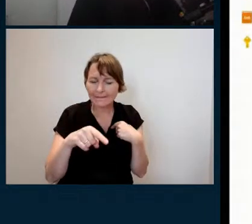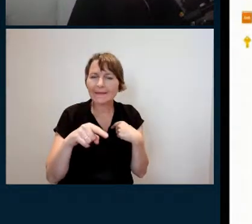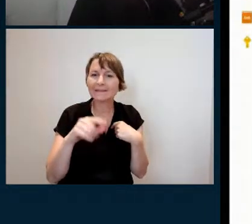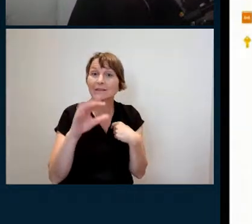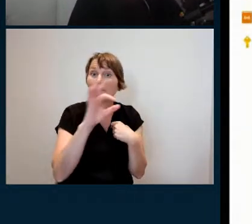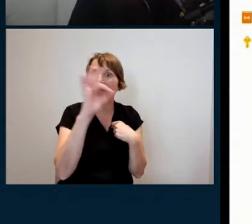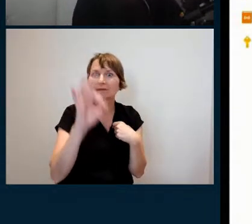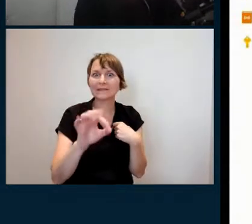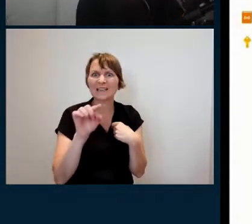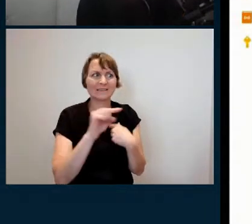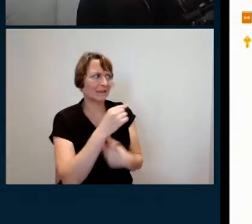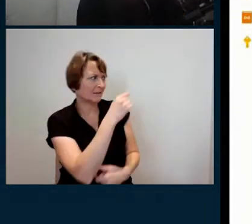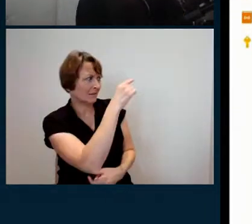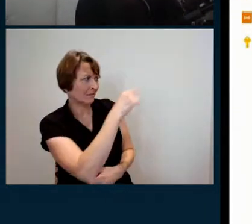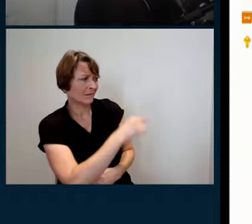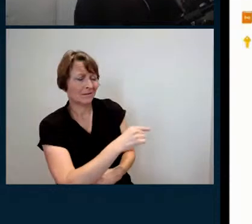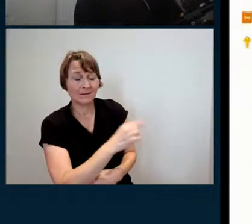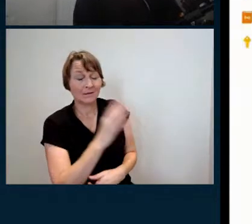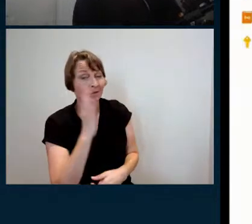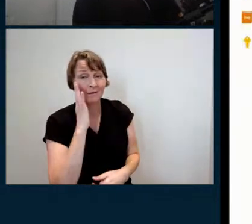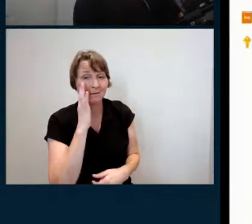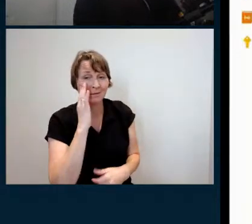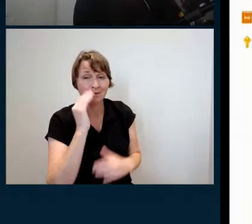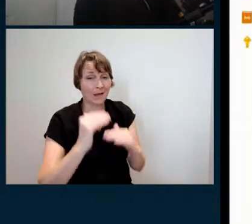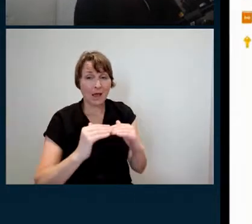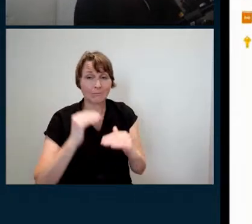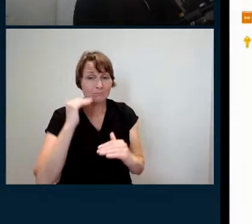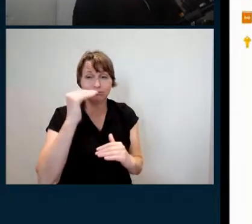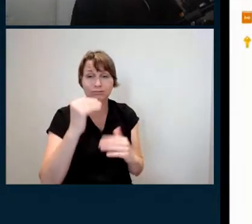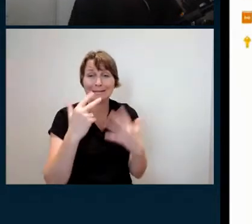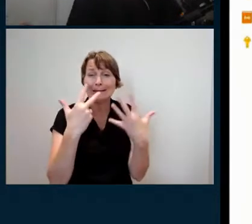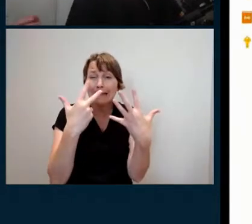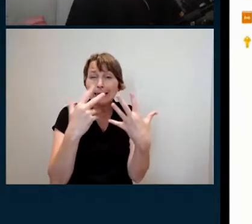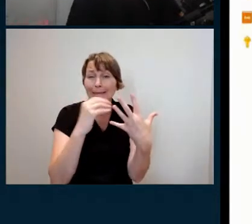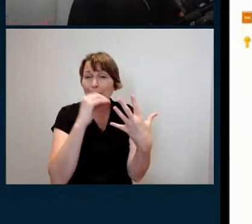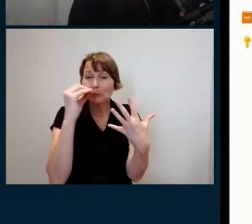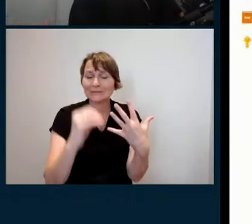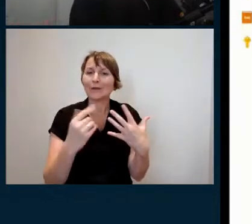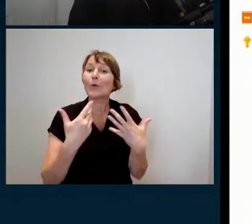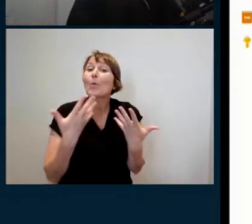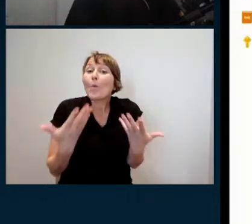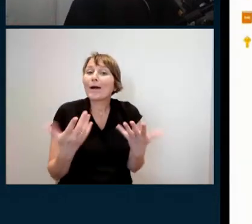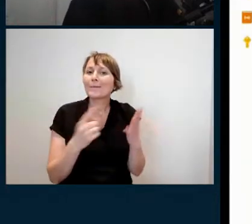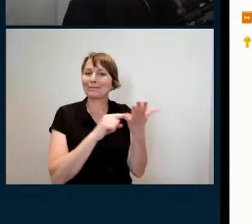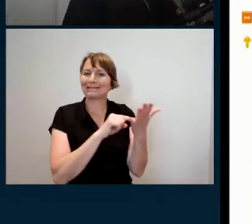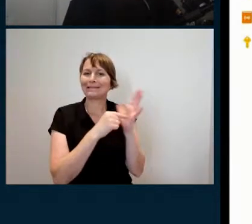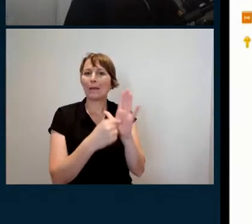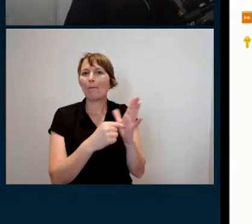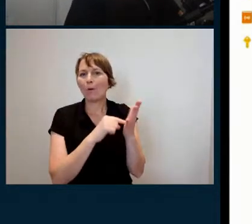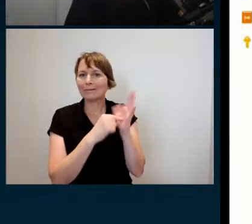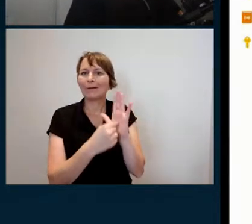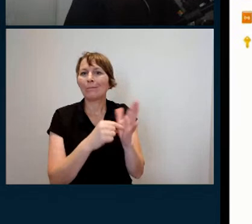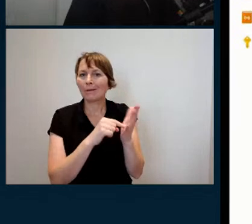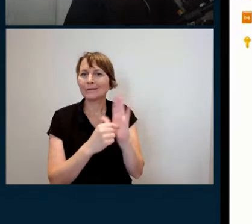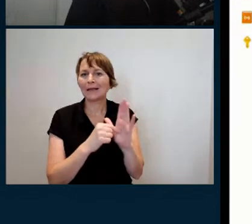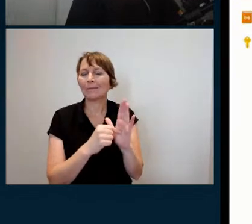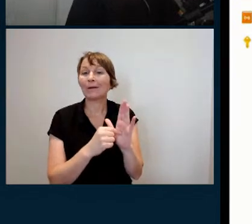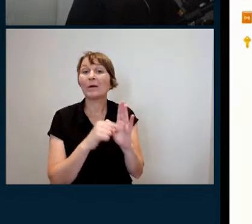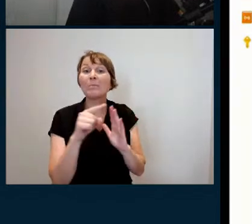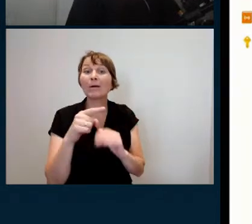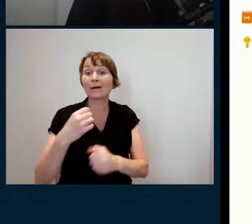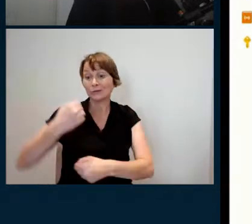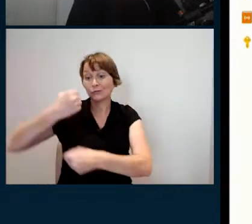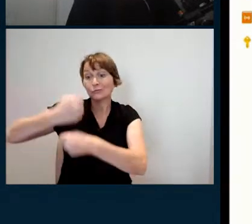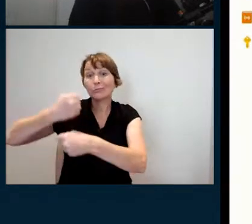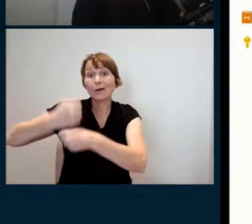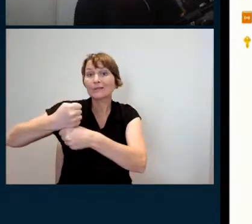the way, 80%. That's because this is my demo environment and it's mostly empty. But for a production environment, I've set it to 20